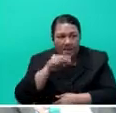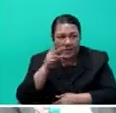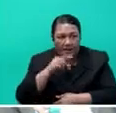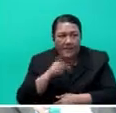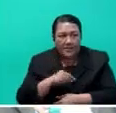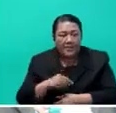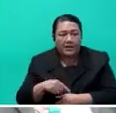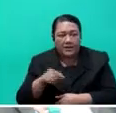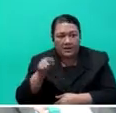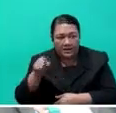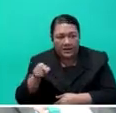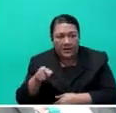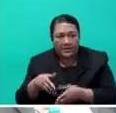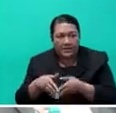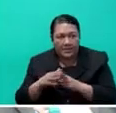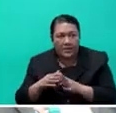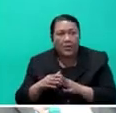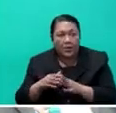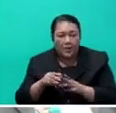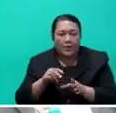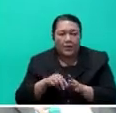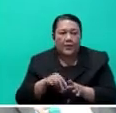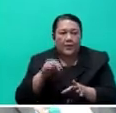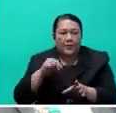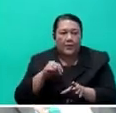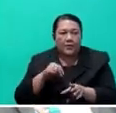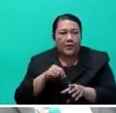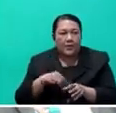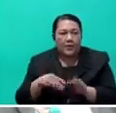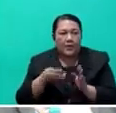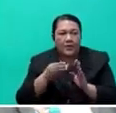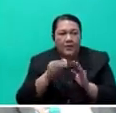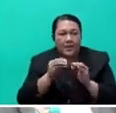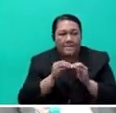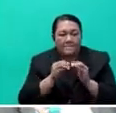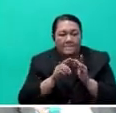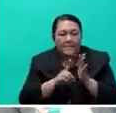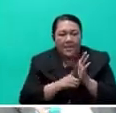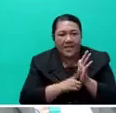so we will withdraw the bill under Order 51.